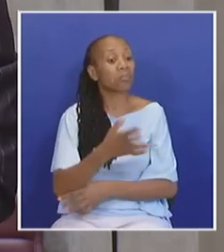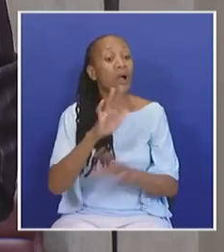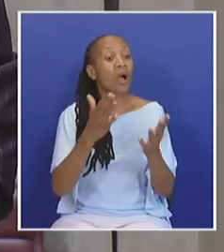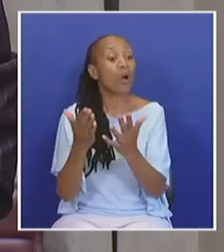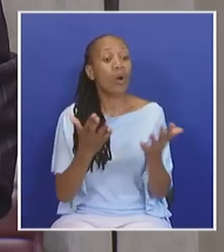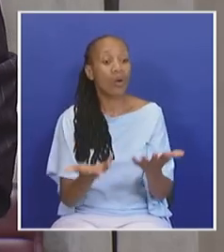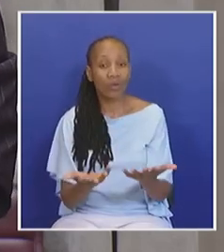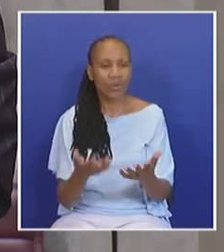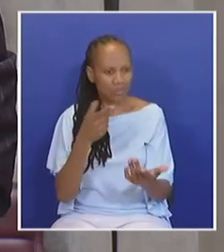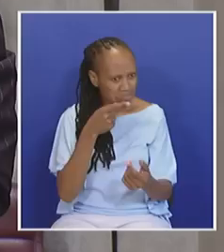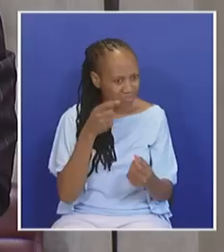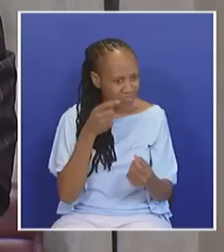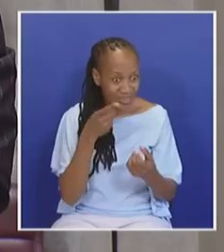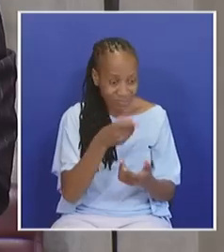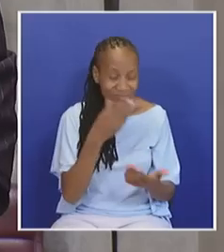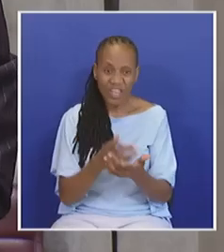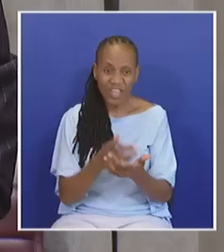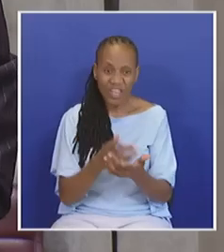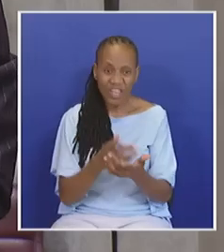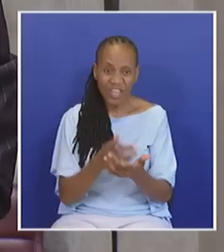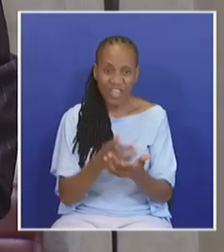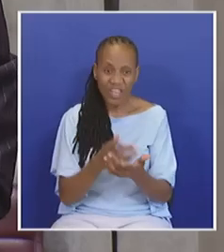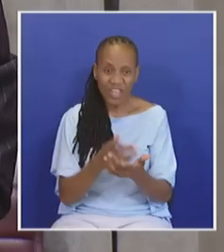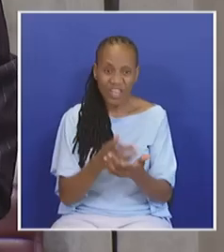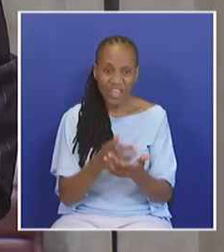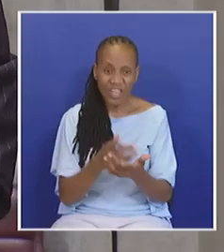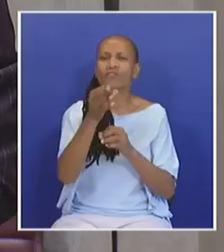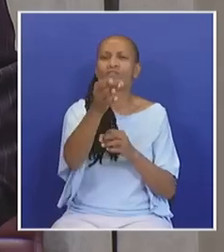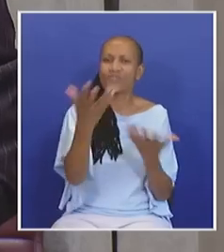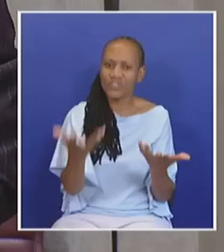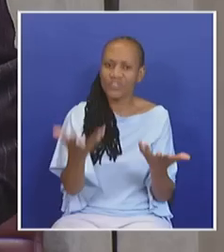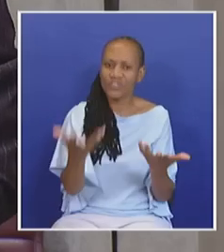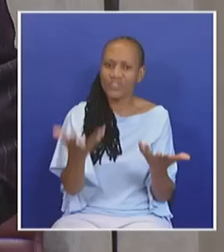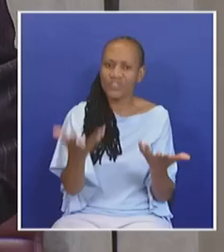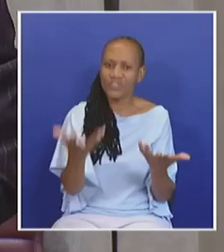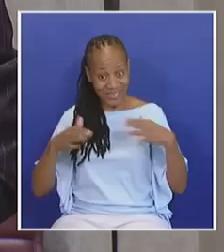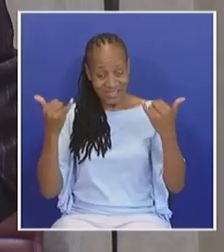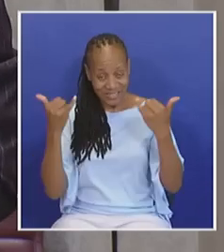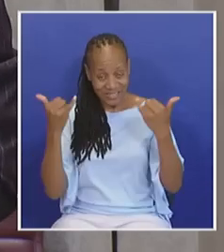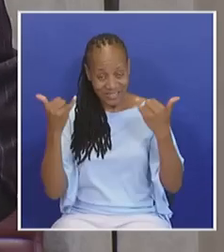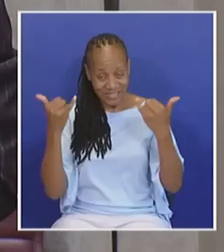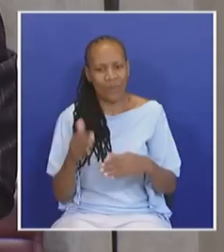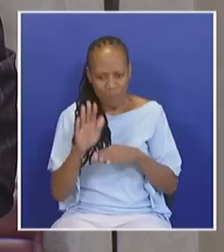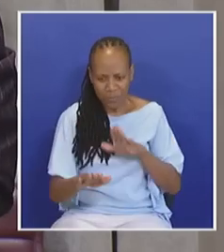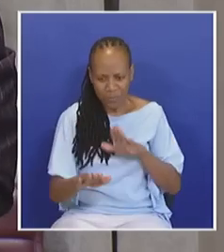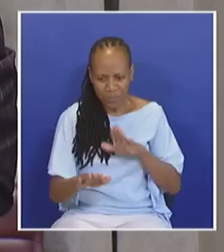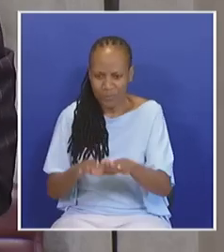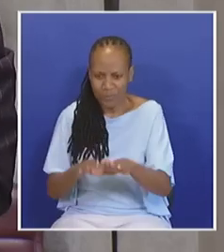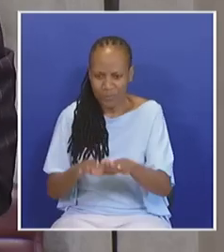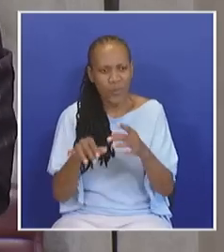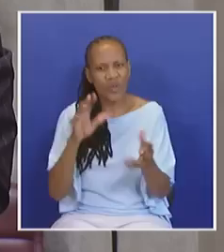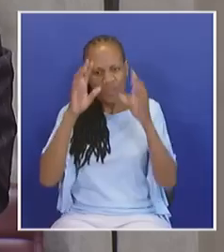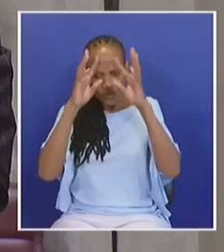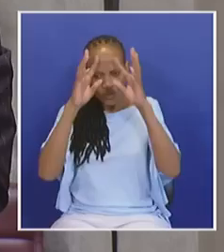way to convince the younger generations that our strategies and tactics, as well as our strategic and tactical choices at